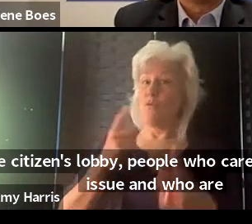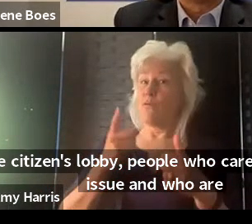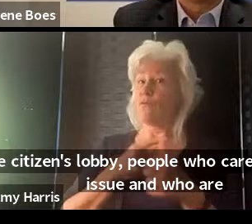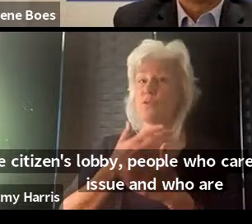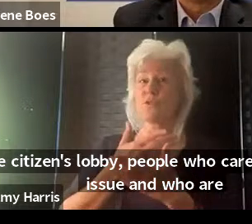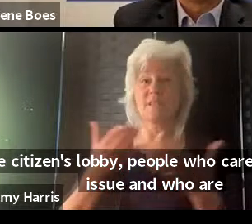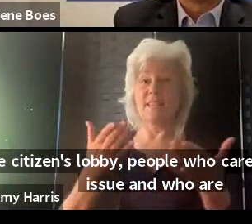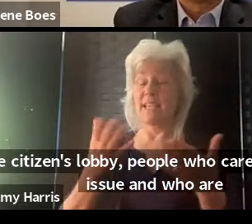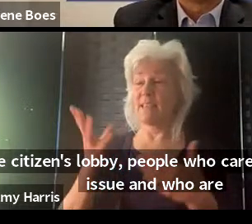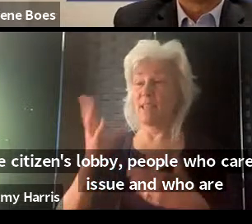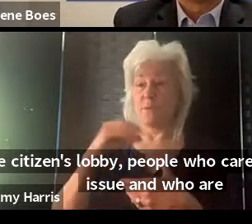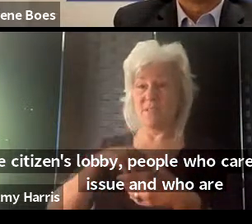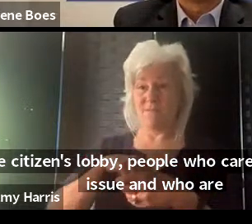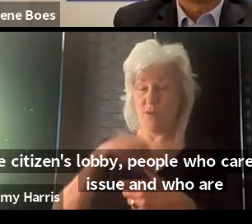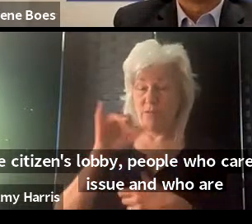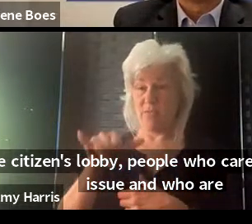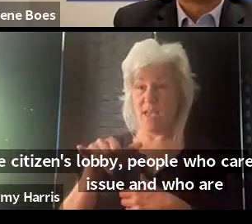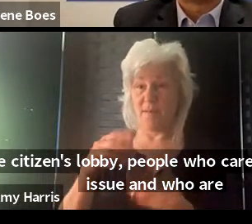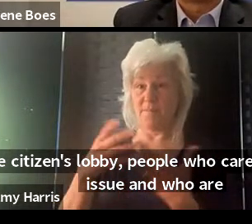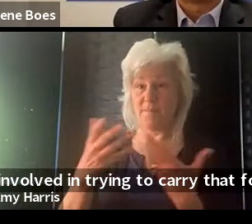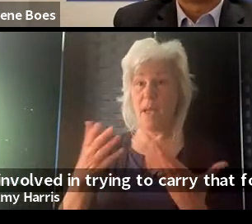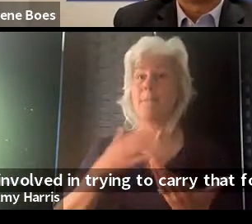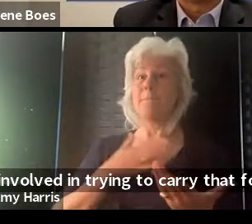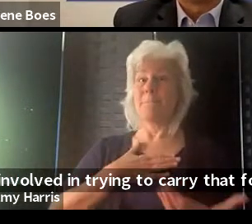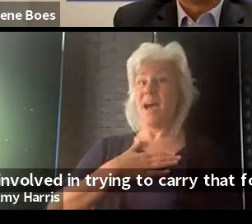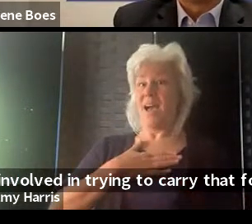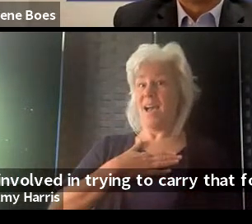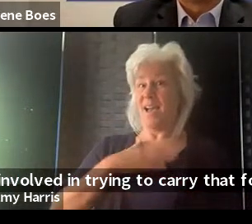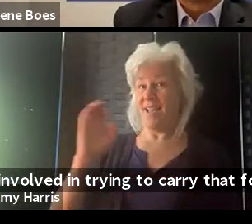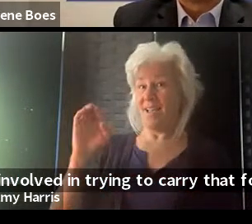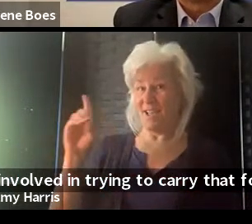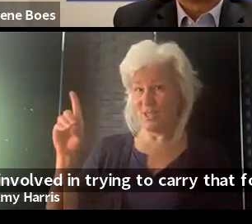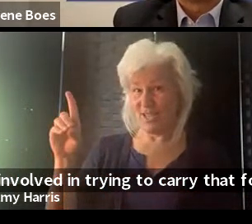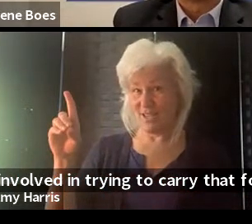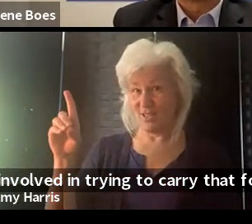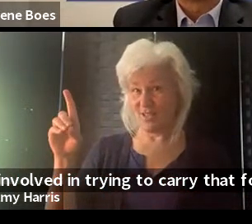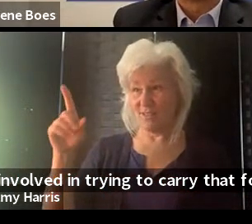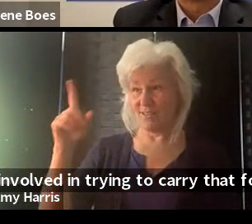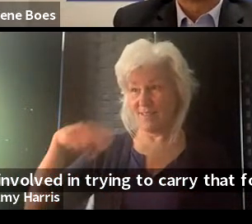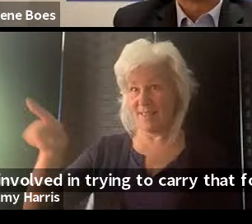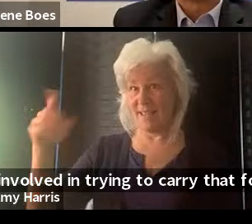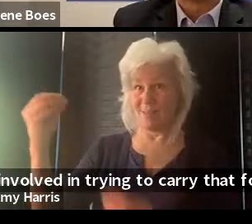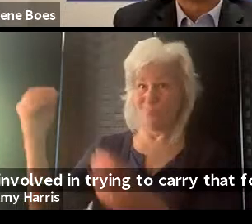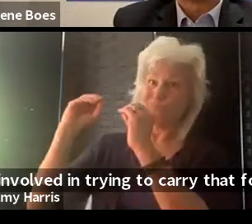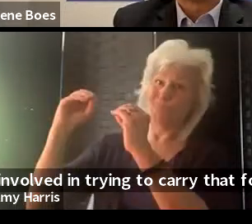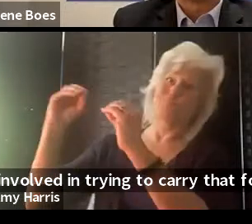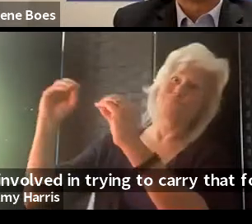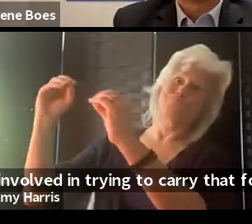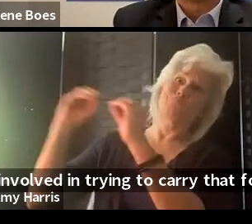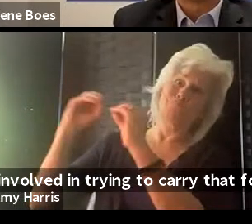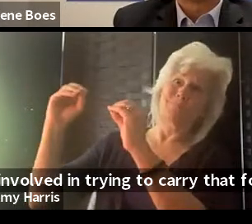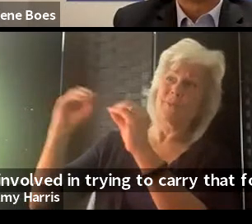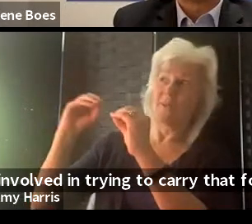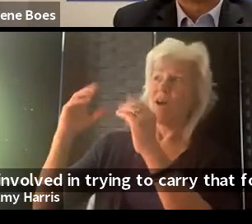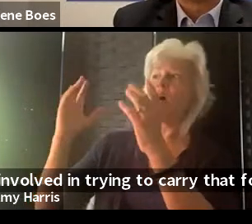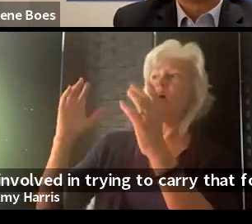was involved was my education. They had to really let me know what was happening.